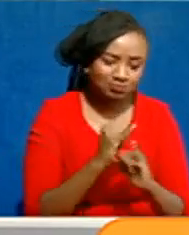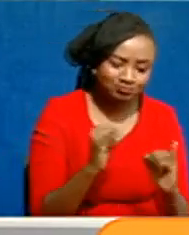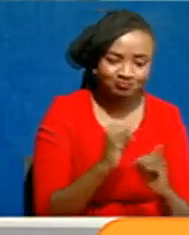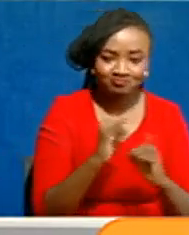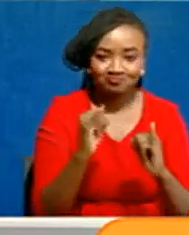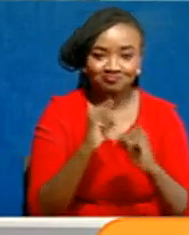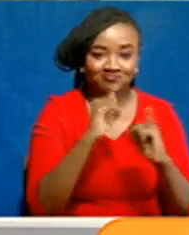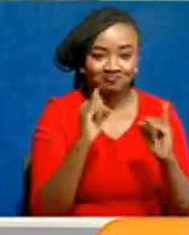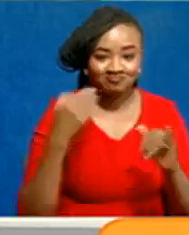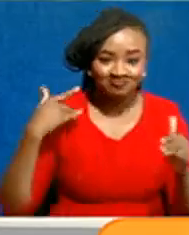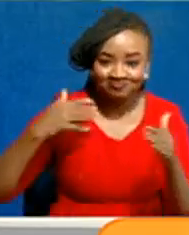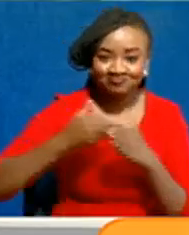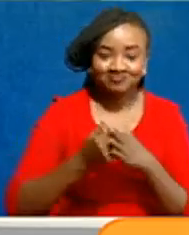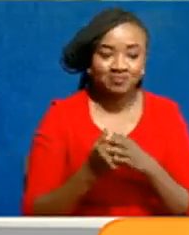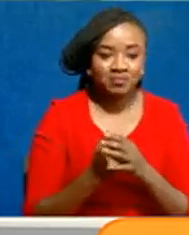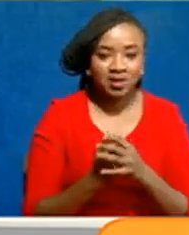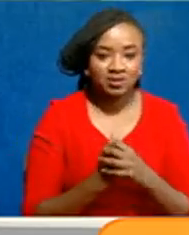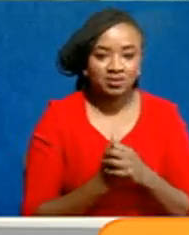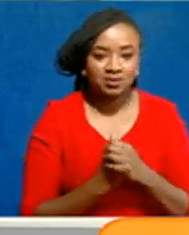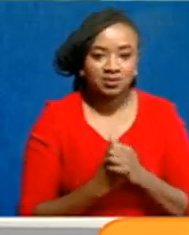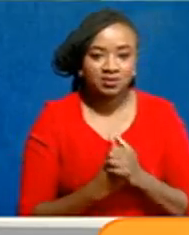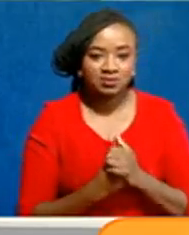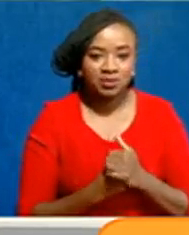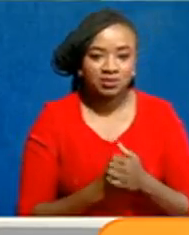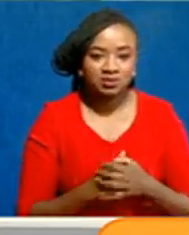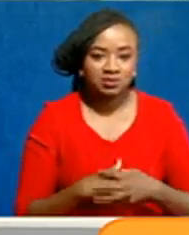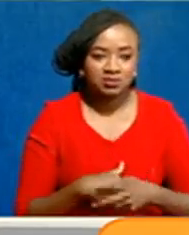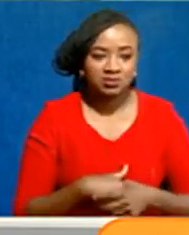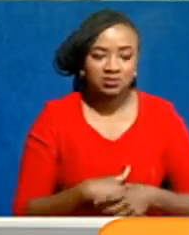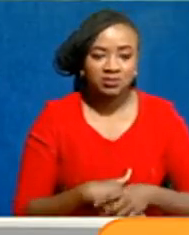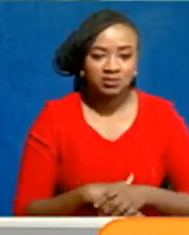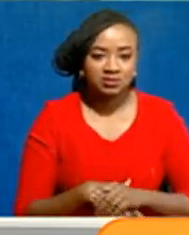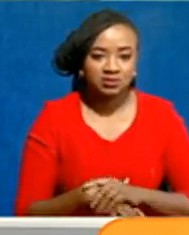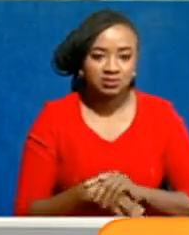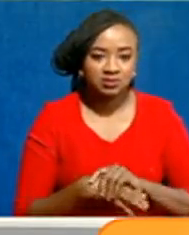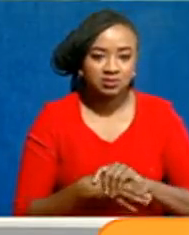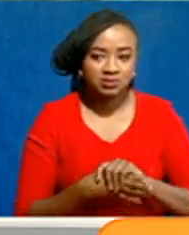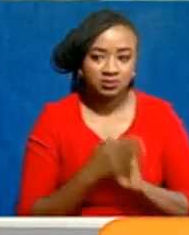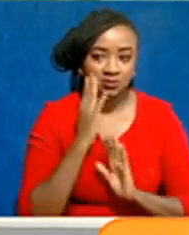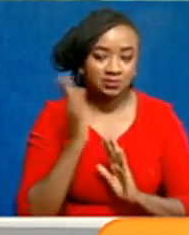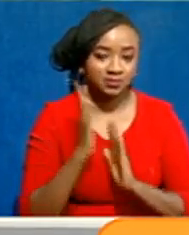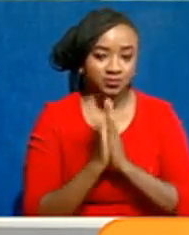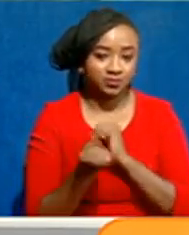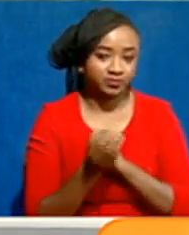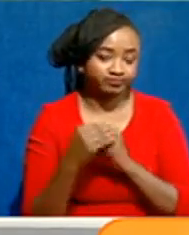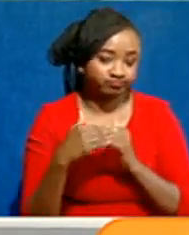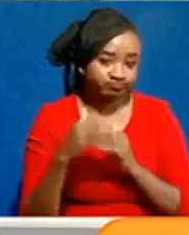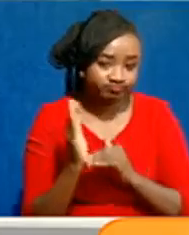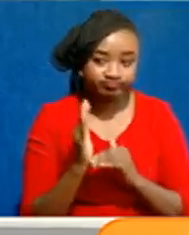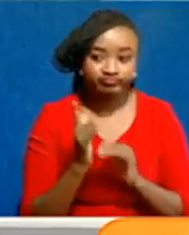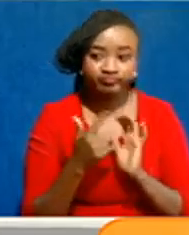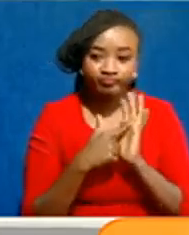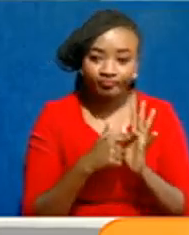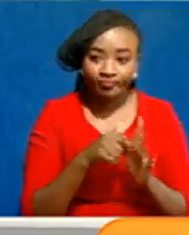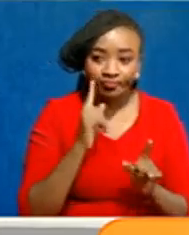visited the conservancy and engaged the elders on the importance of conserving the marine life there. Francis Talaki reports that the King's